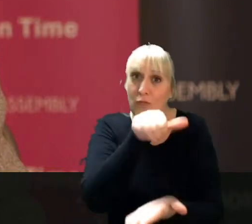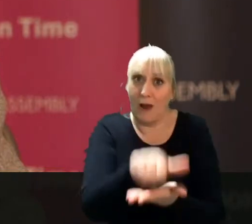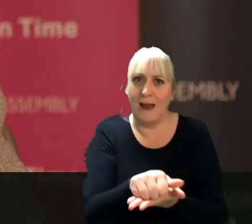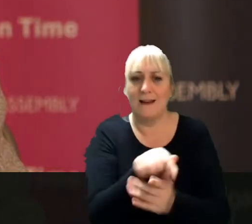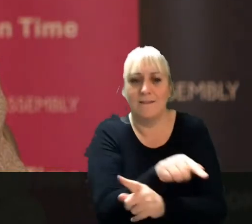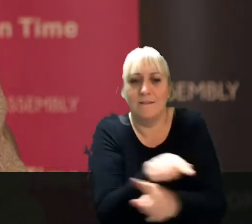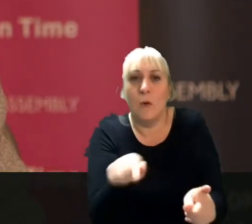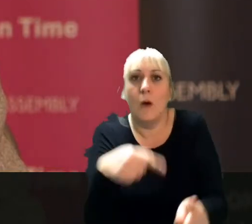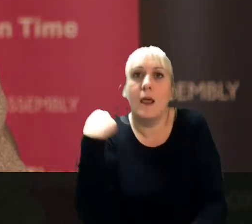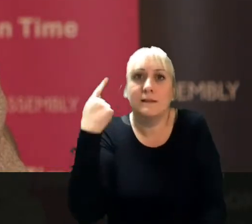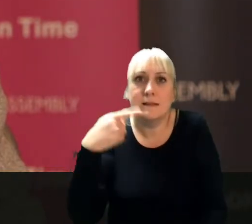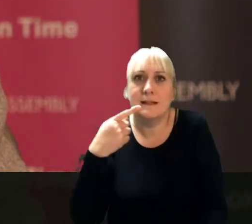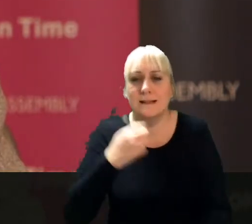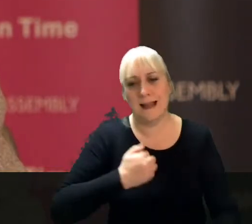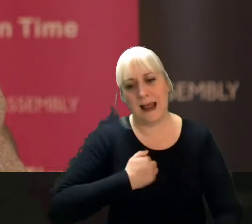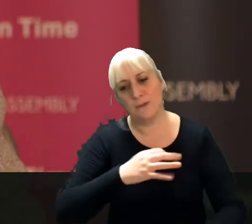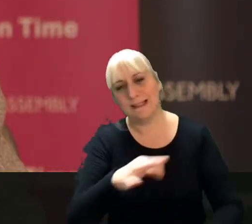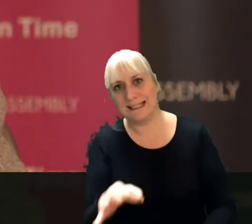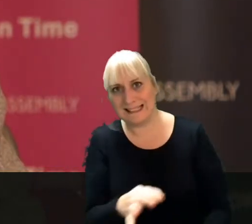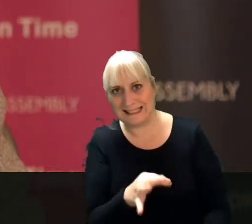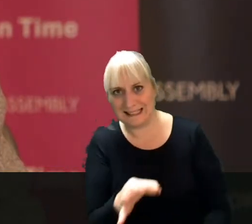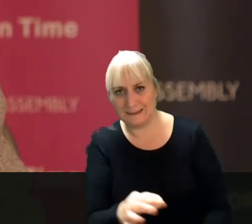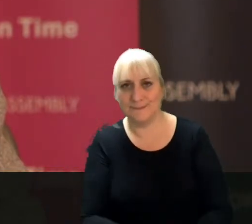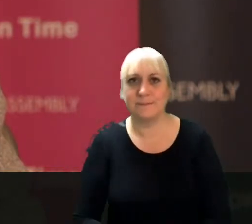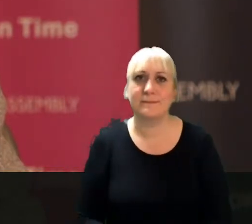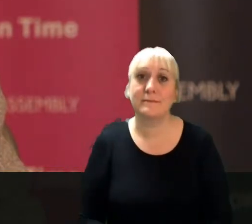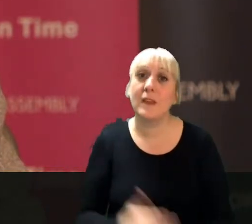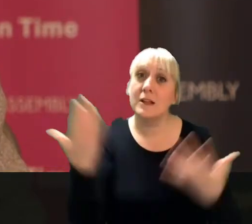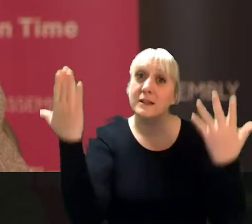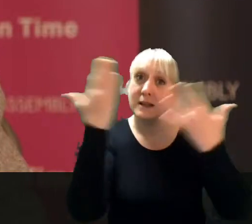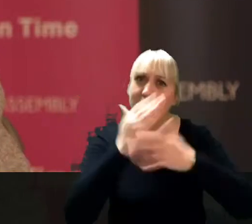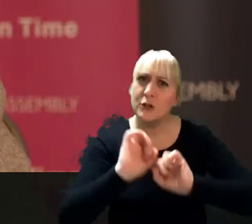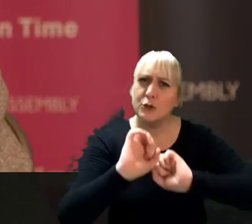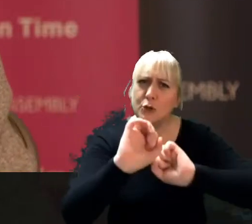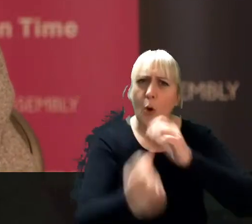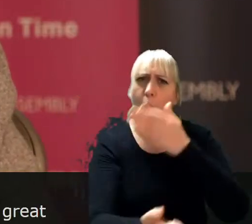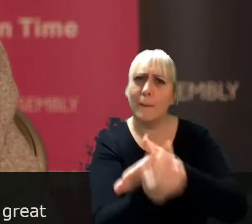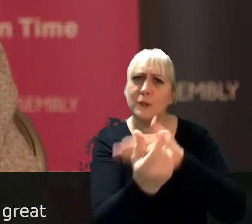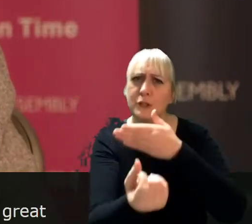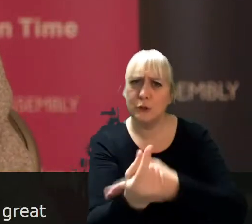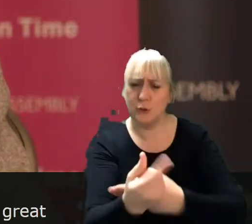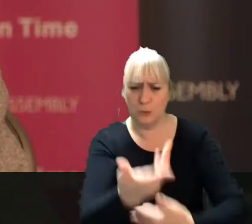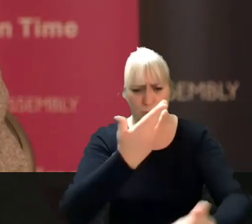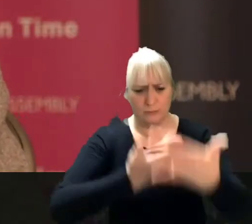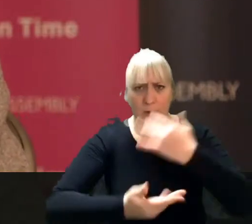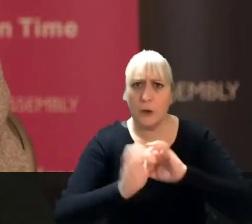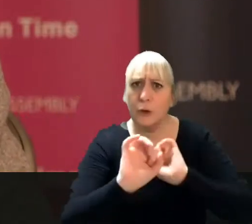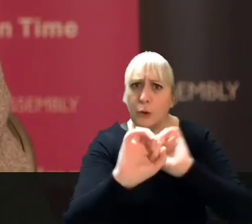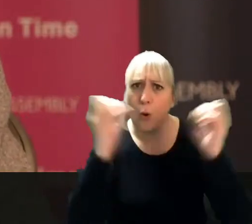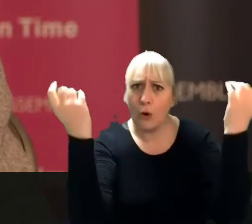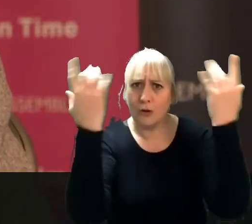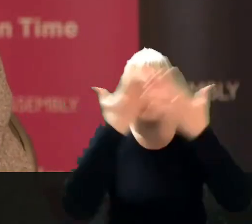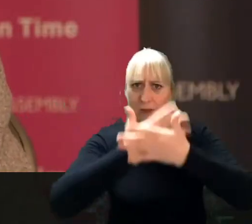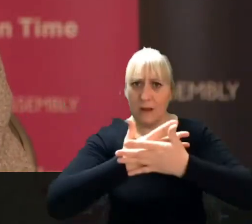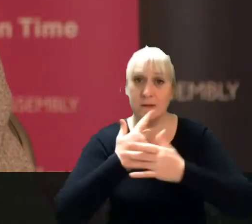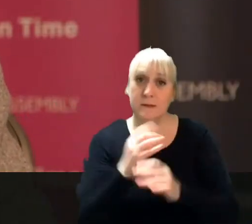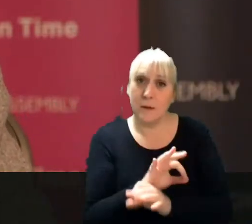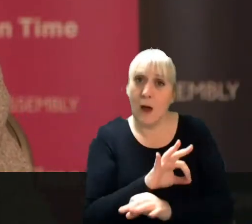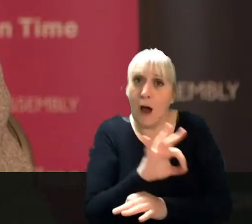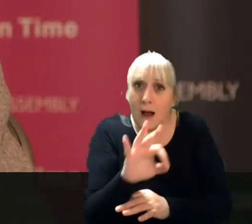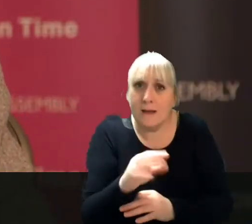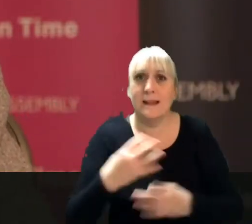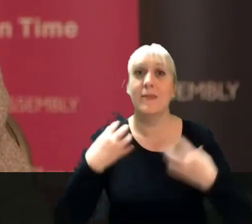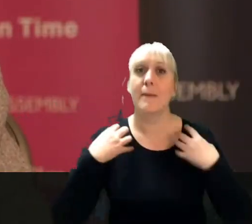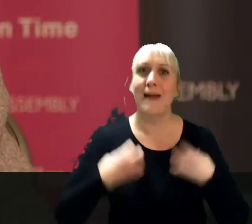city. Tonight is your chance to voice concerns and ask the Mayor and Assembly members what we are